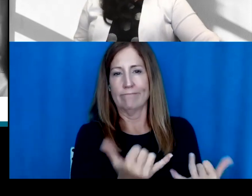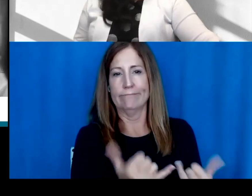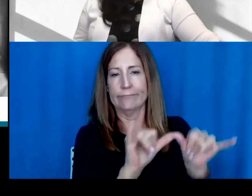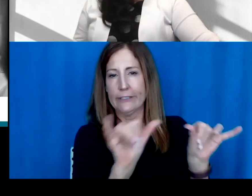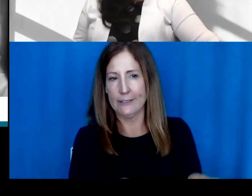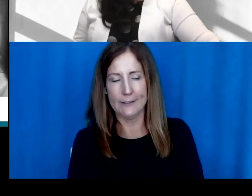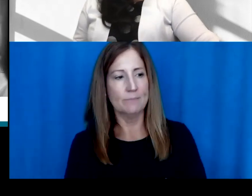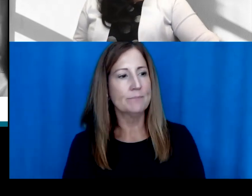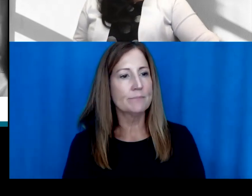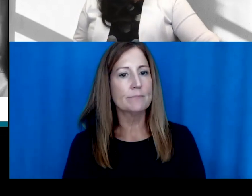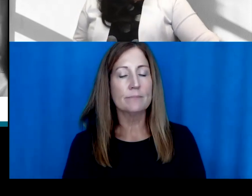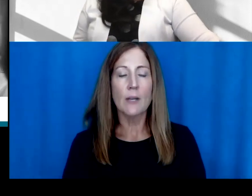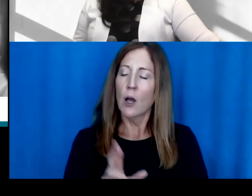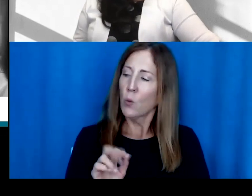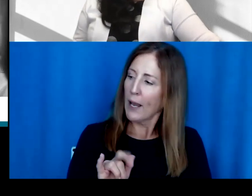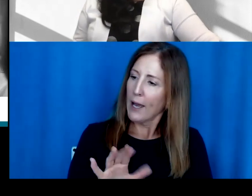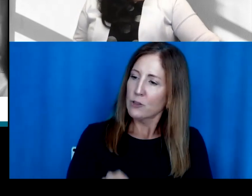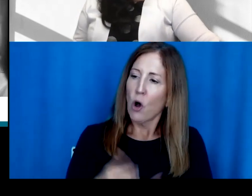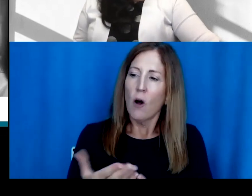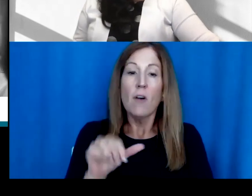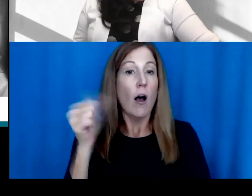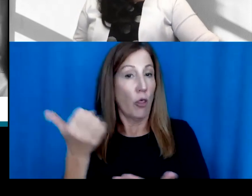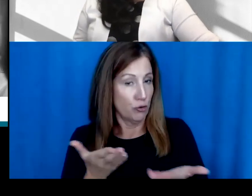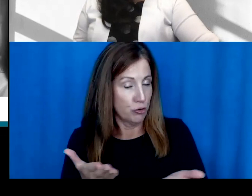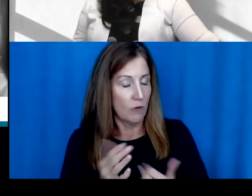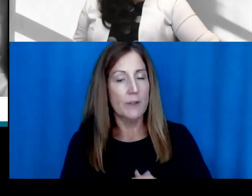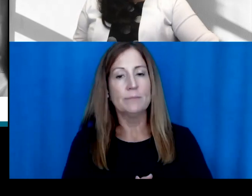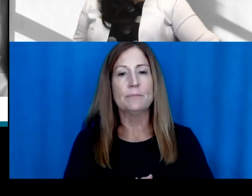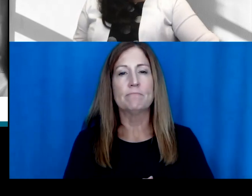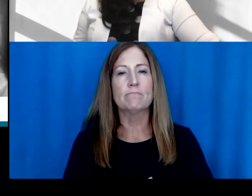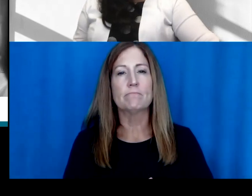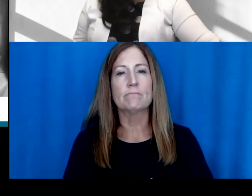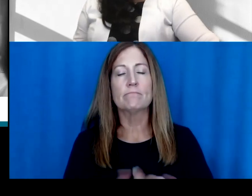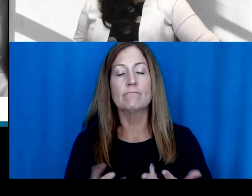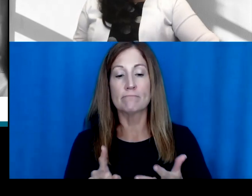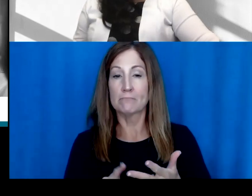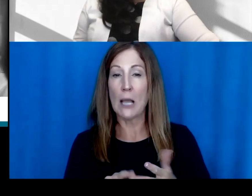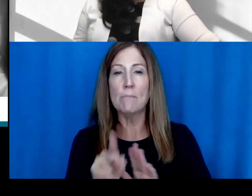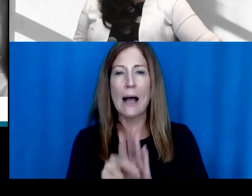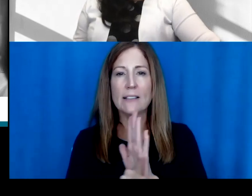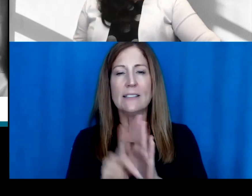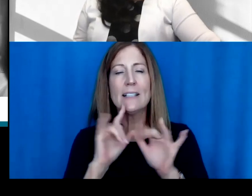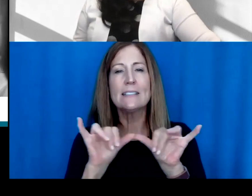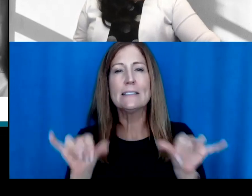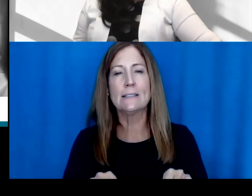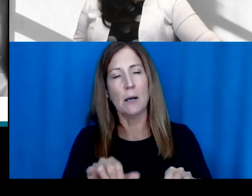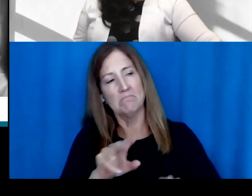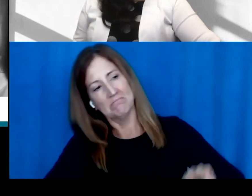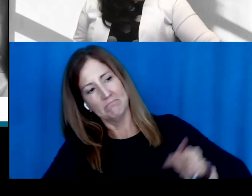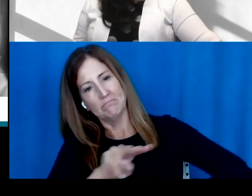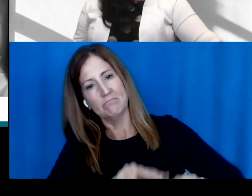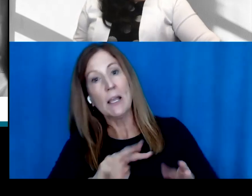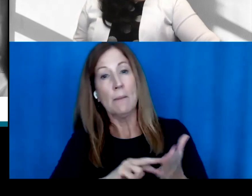other services do we offer? We also offer policy and systems evaluation. So that means that we